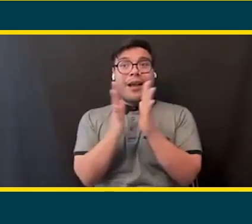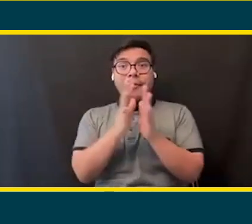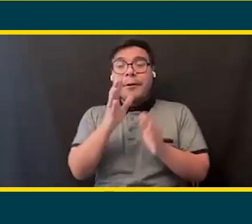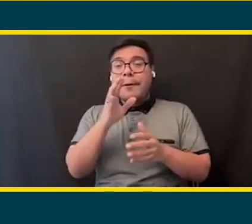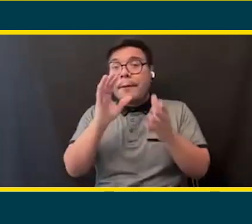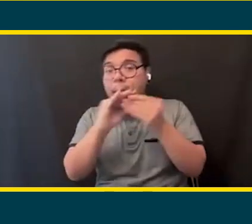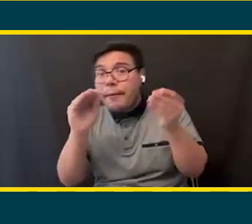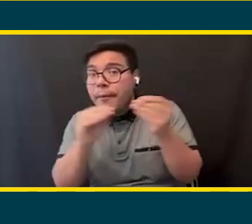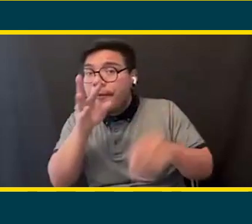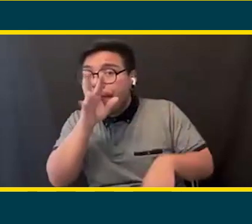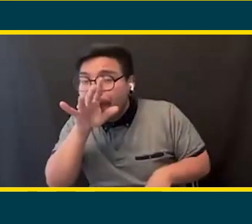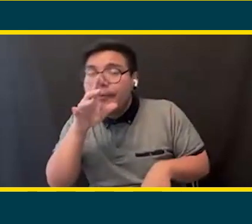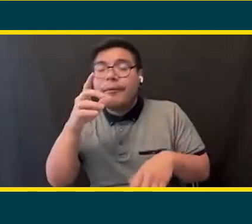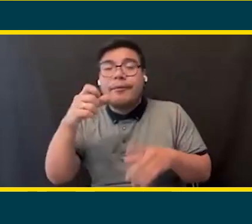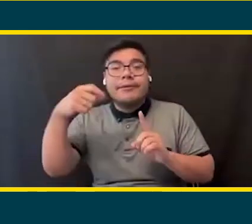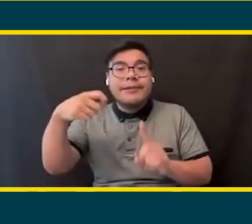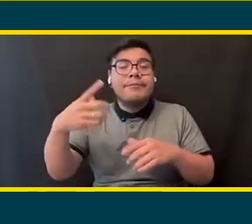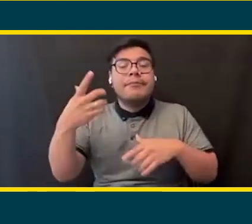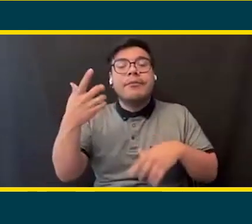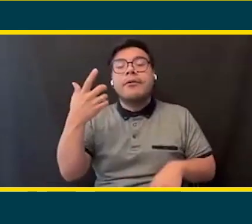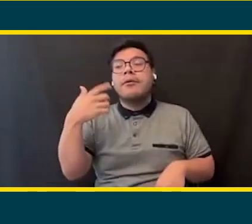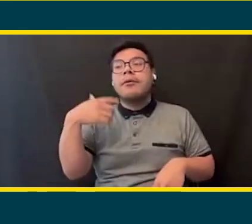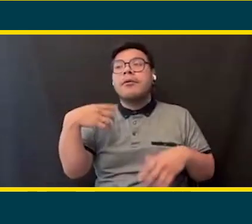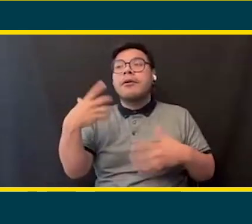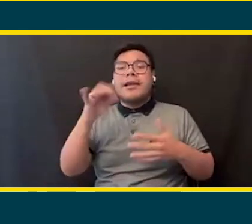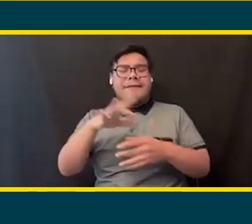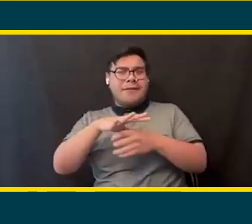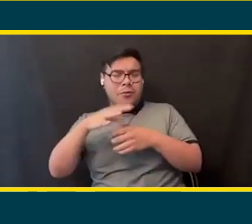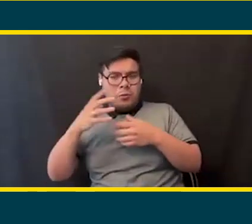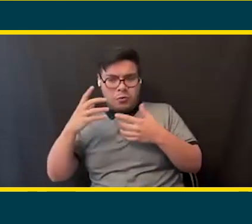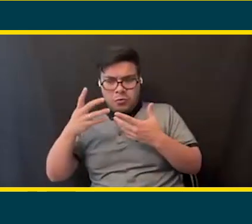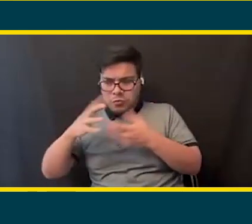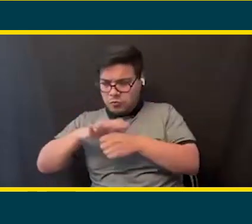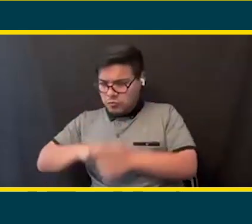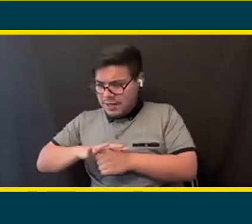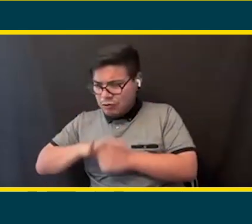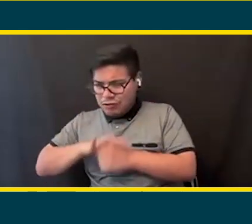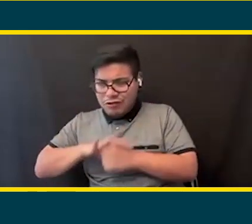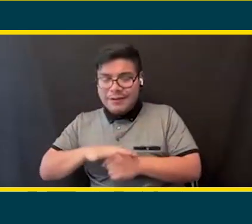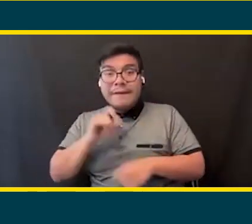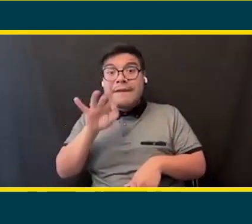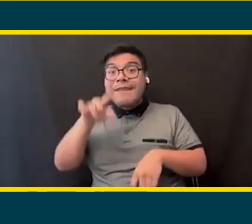stim. If I'm stressed out in a social situation, like if I can't stim